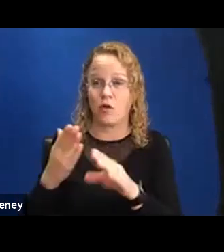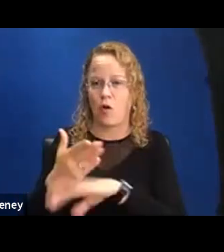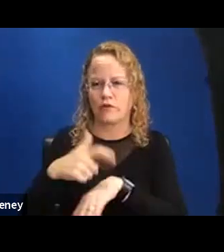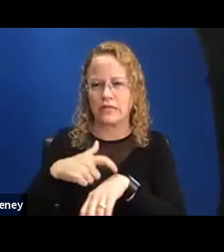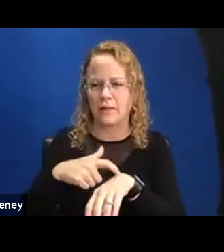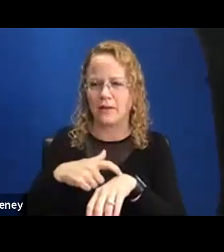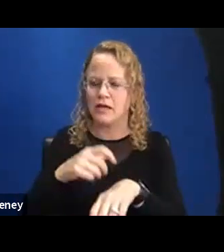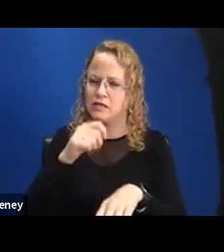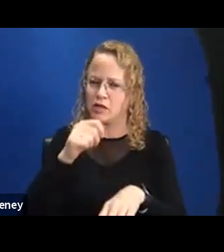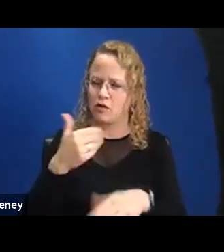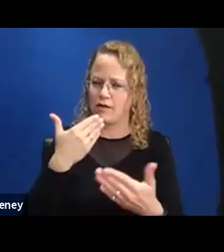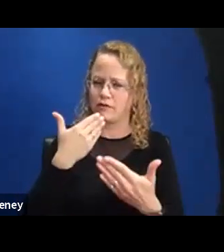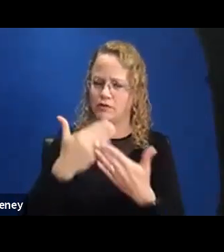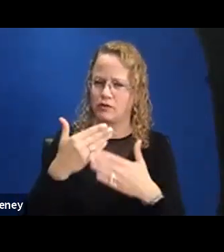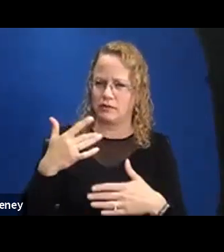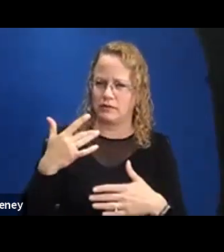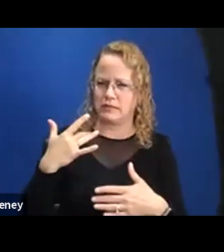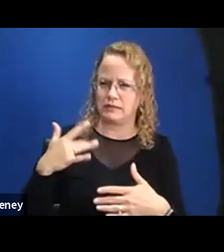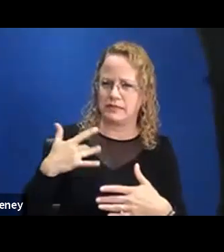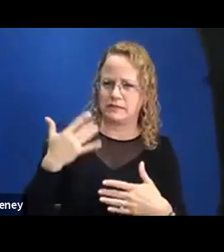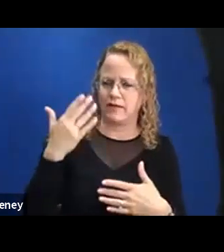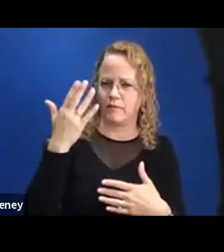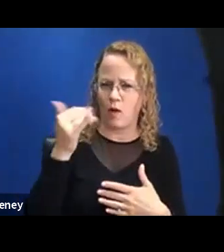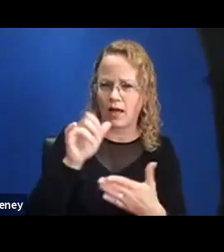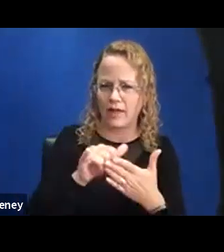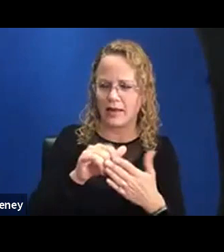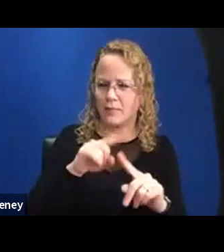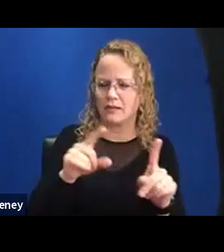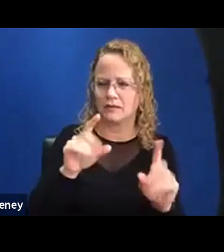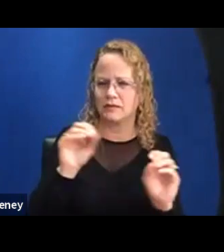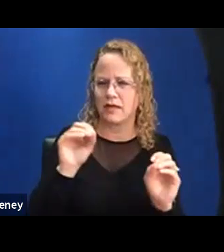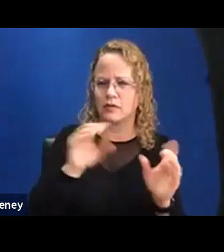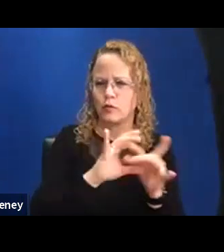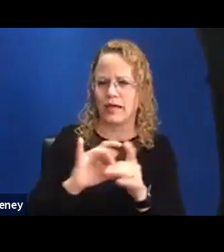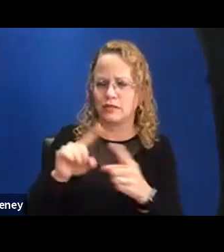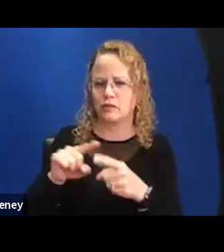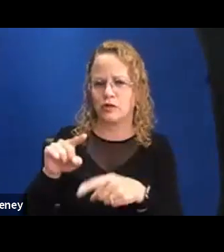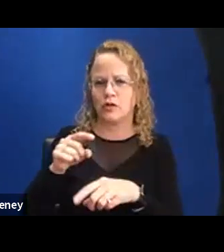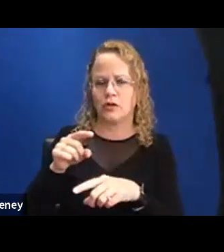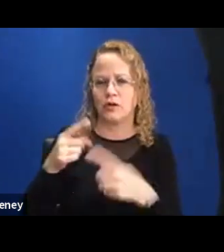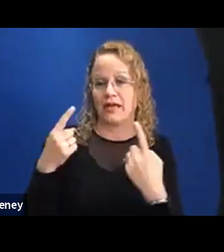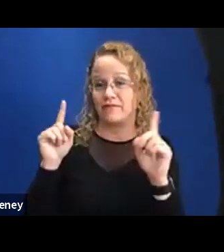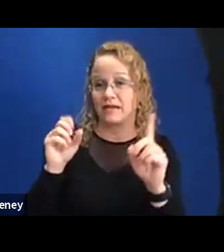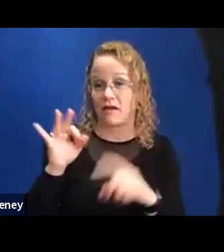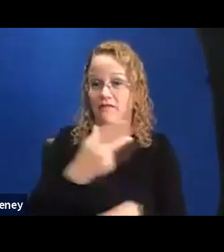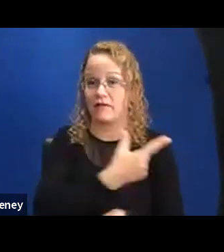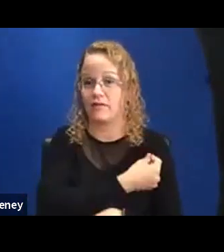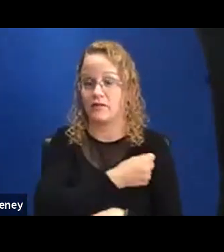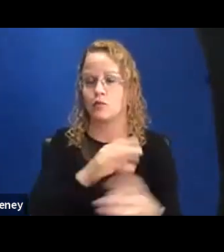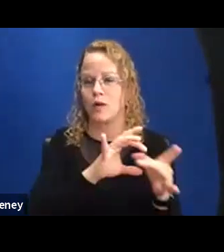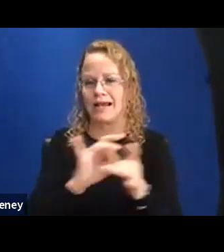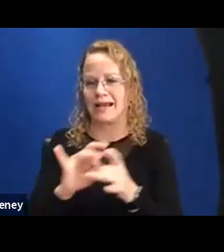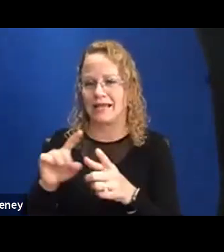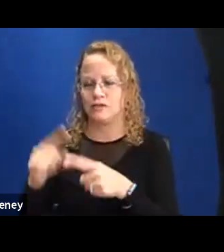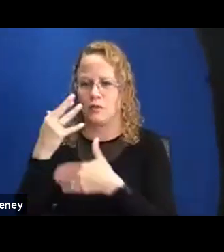good sense of exactly what that is, but I haven't seen anything related to the effectiveness of the vaccine as it relates to blood